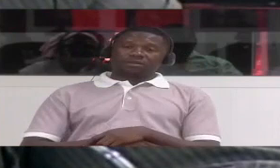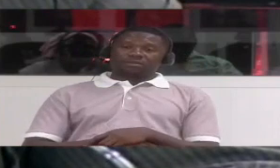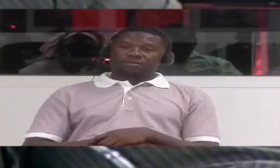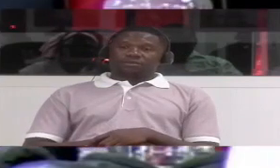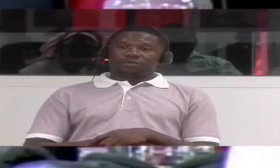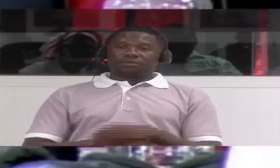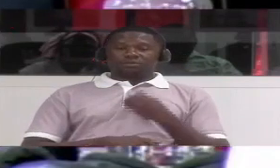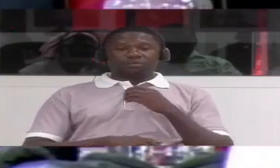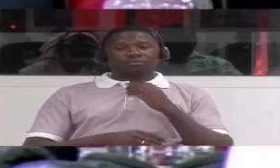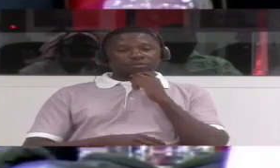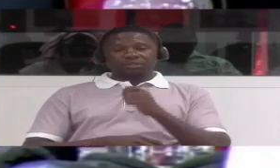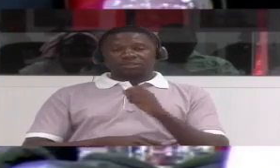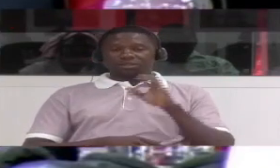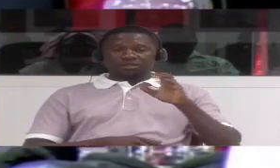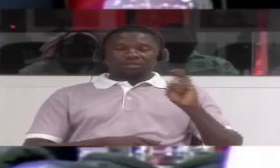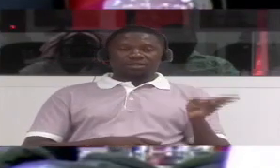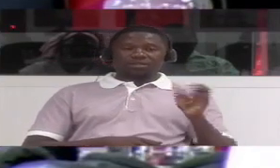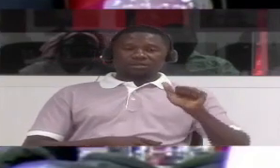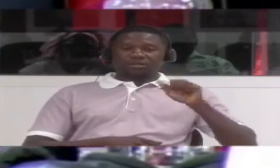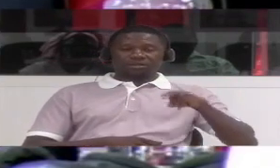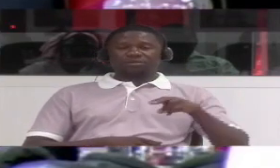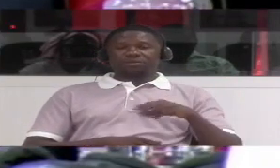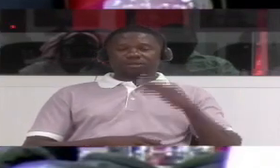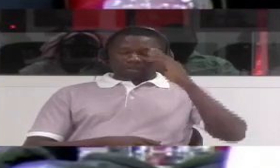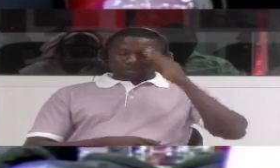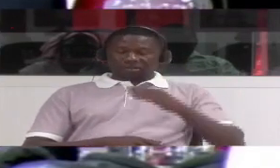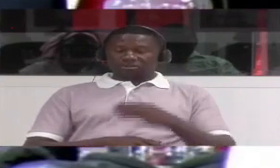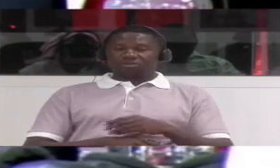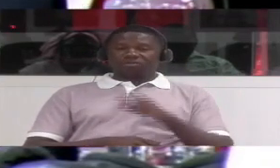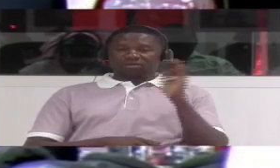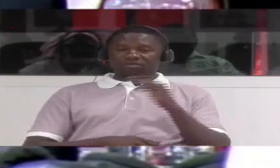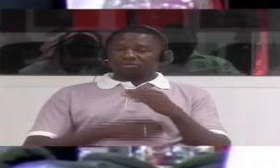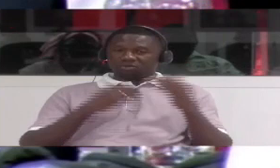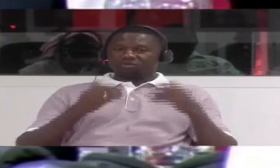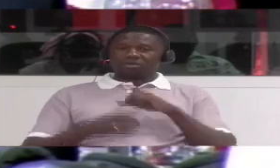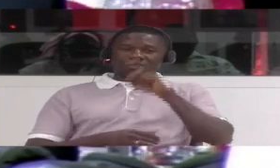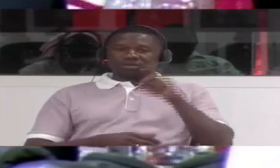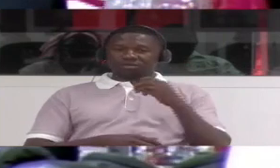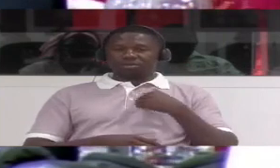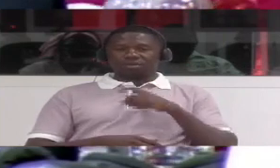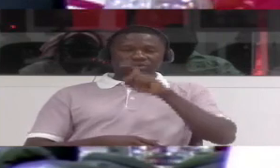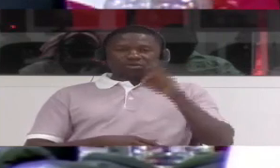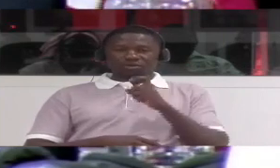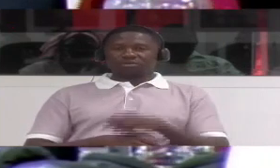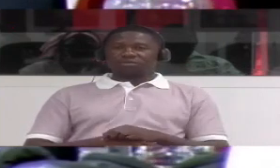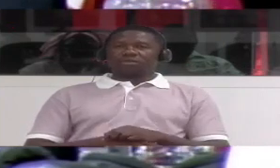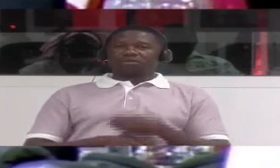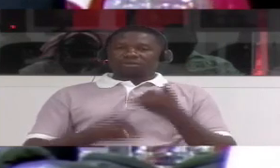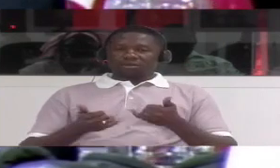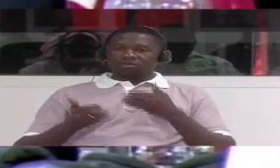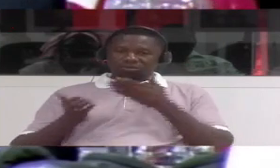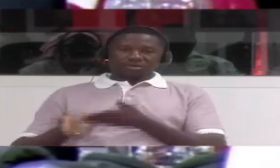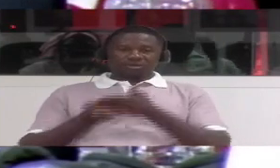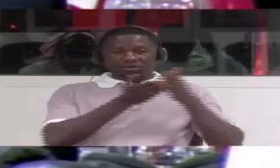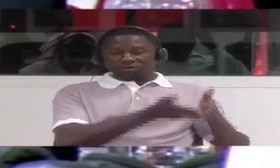Mr. Cham, thank you very much for answering my questions. I have come to the end. I will hand over the floor to the chairman so